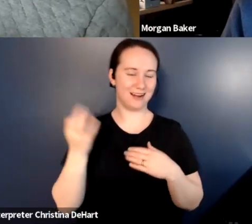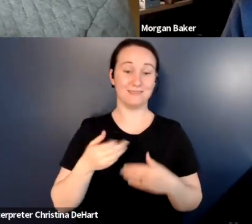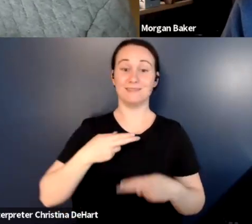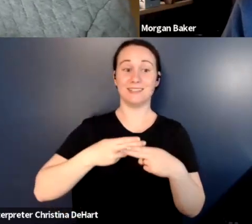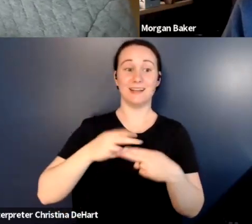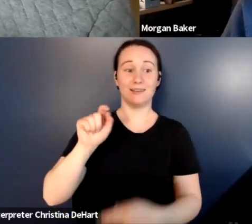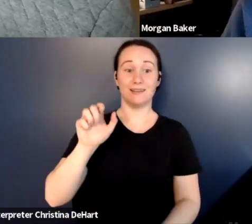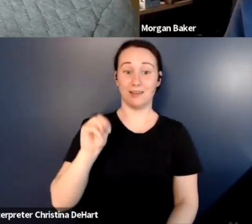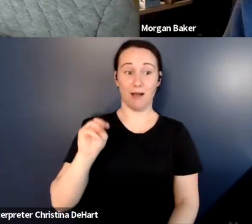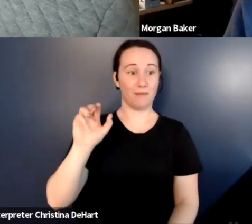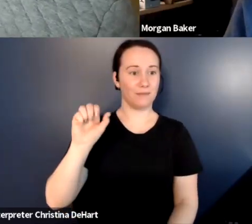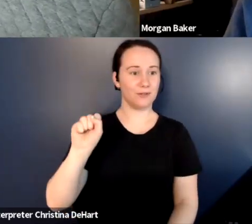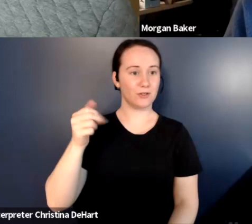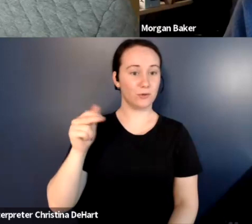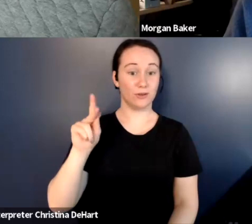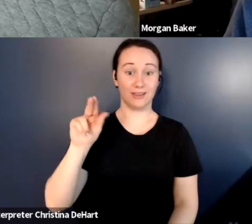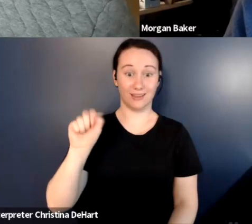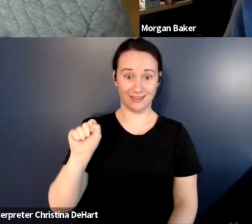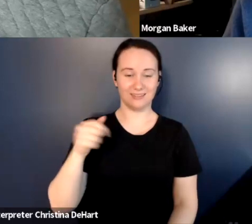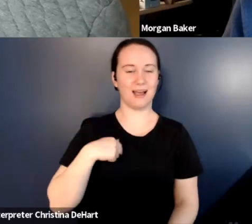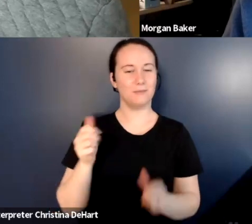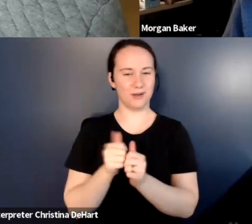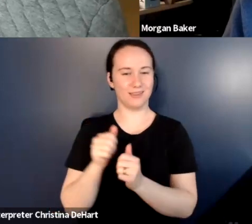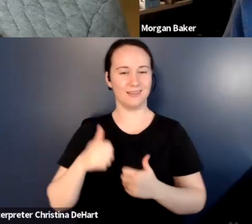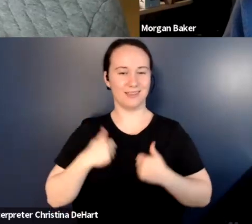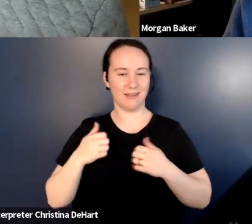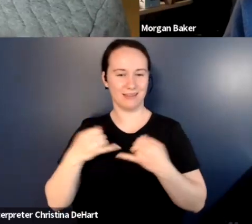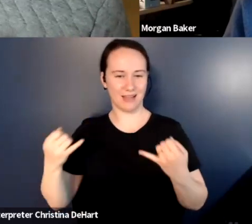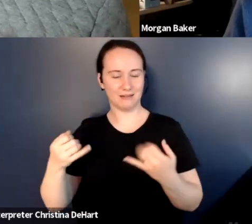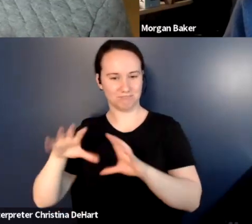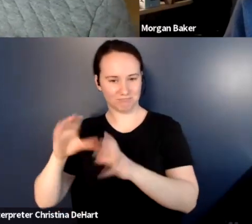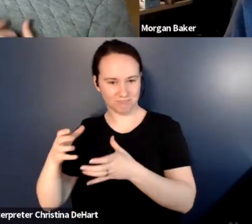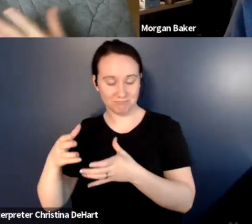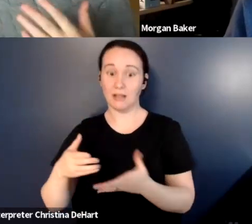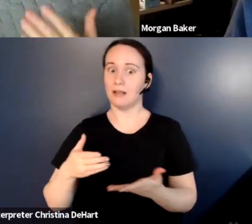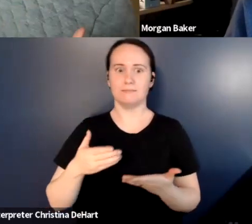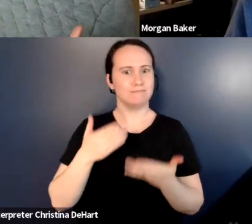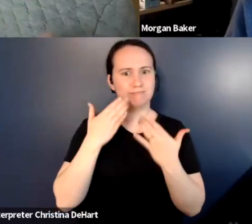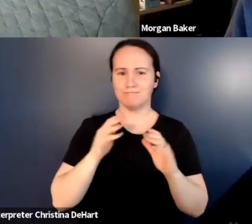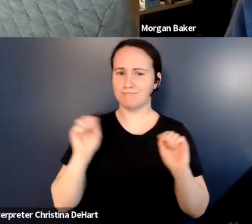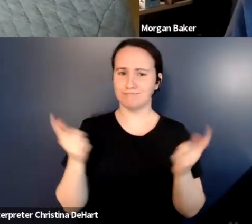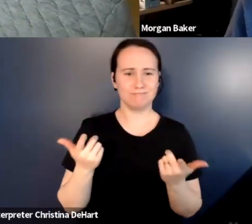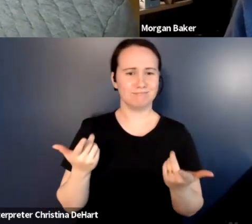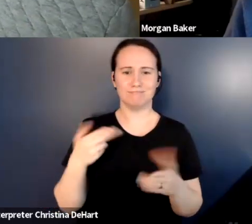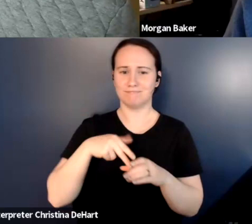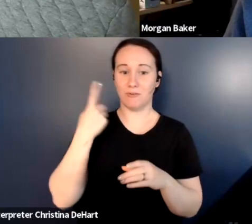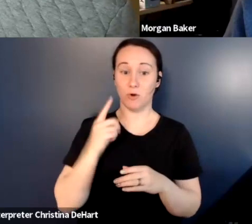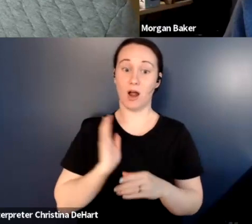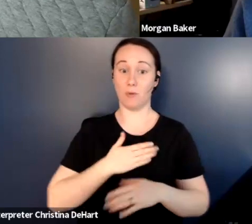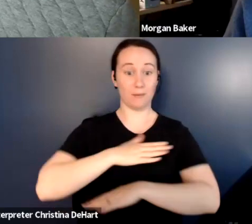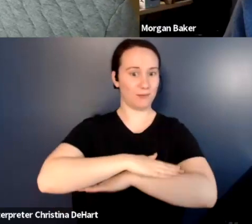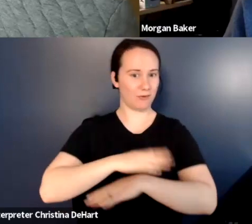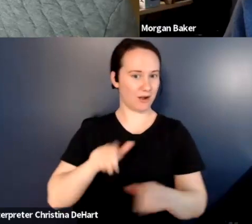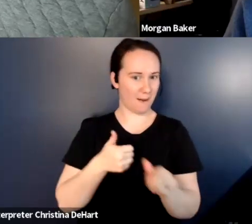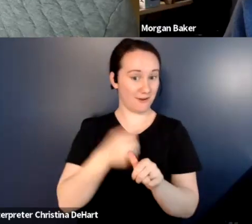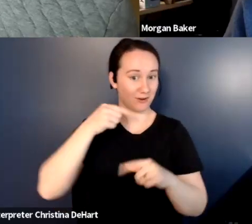am the manager for network communications with 988 Lifeline. And I want to thank you all for being here for our unified platform update for the